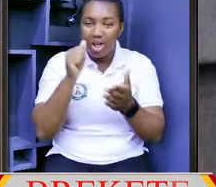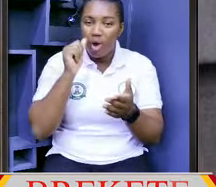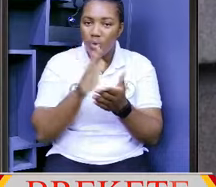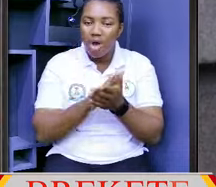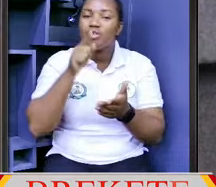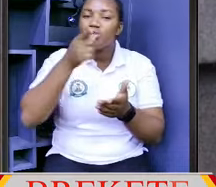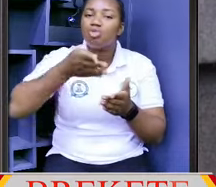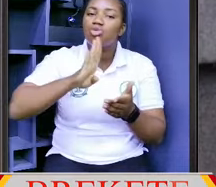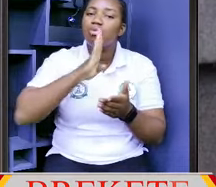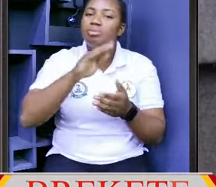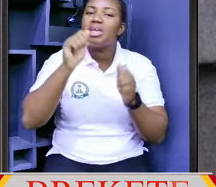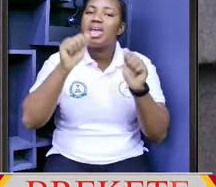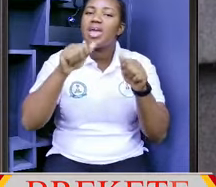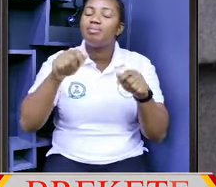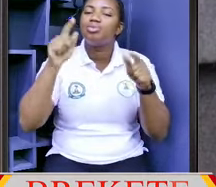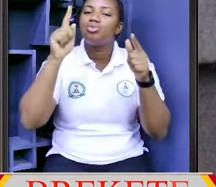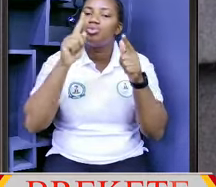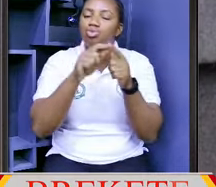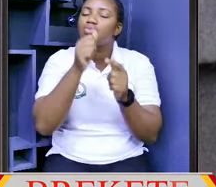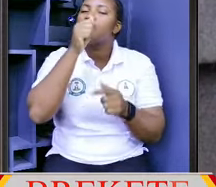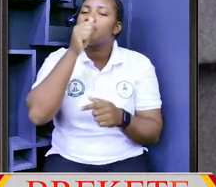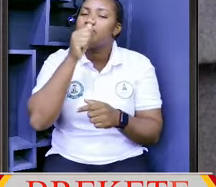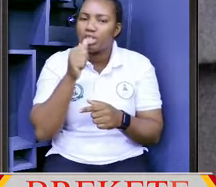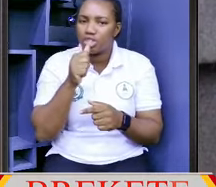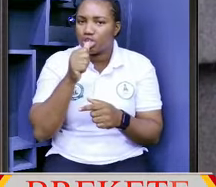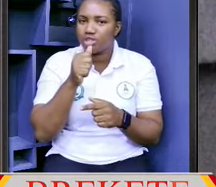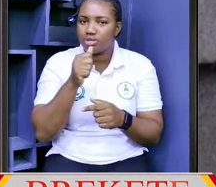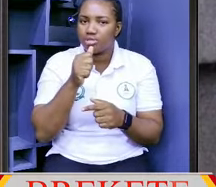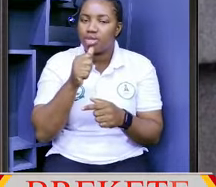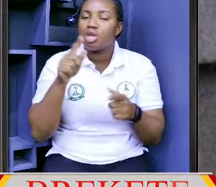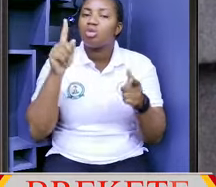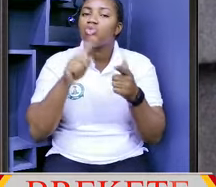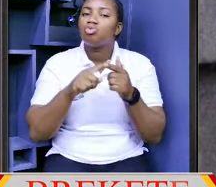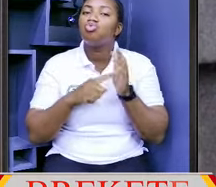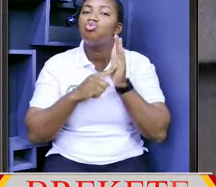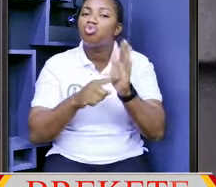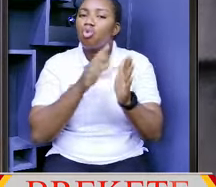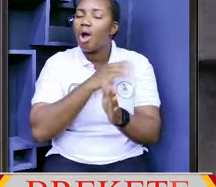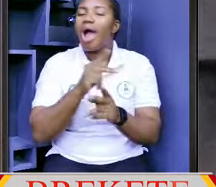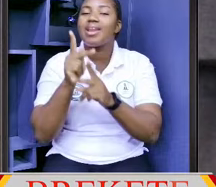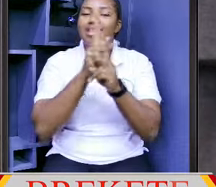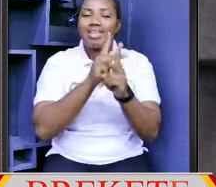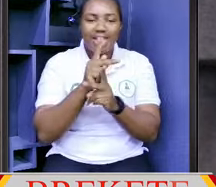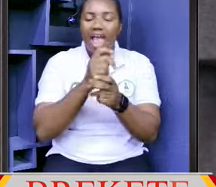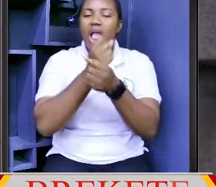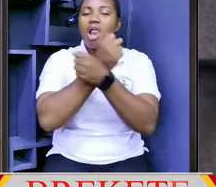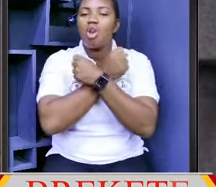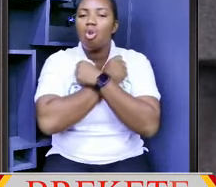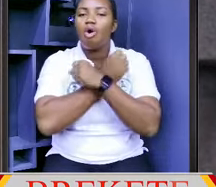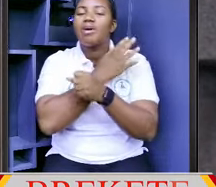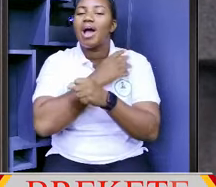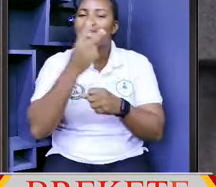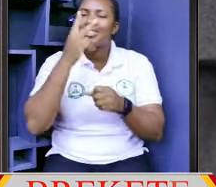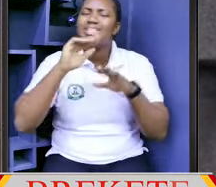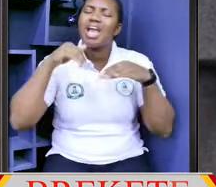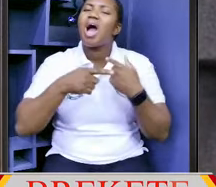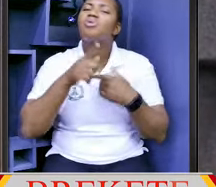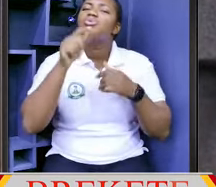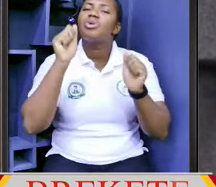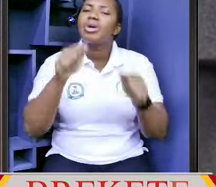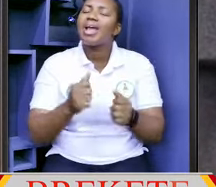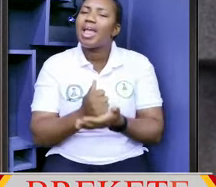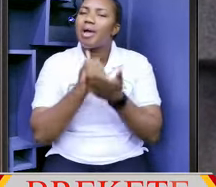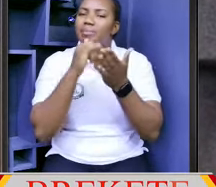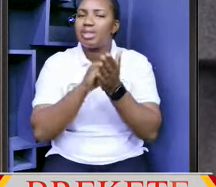to tolerate, you should be able to endure, you should be able to show, to care, love and see how you can assist